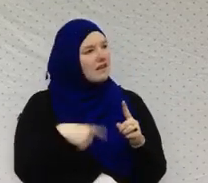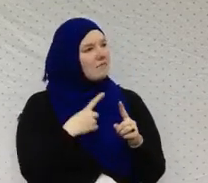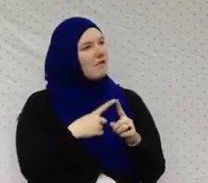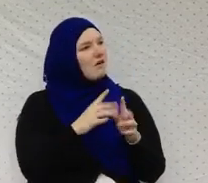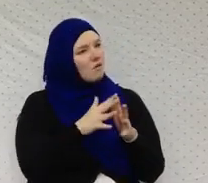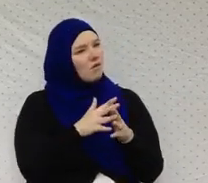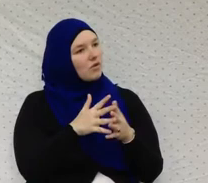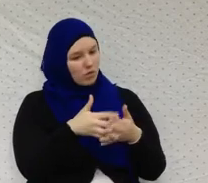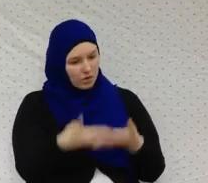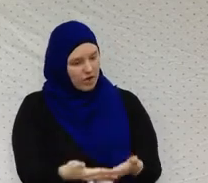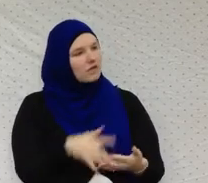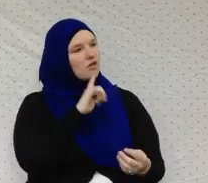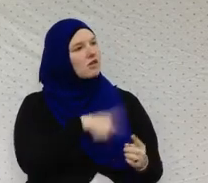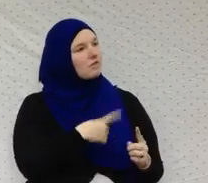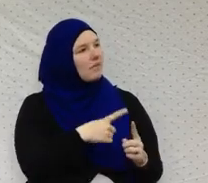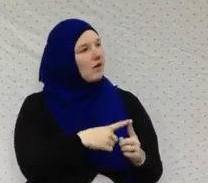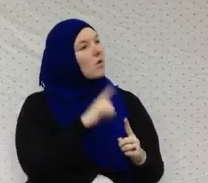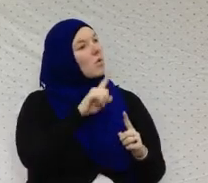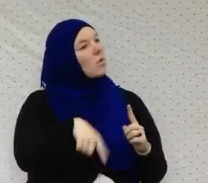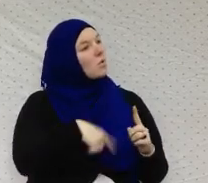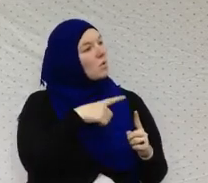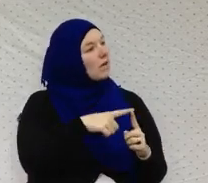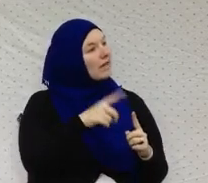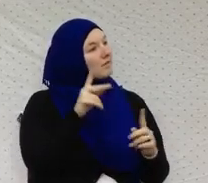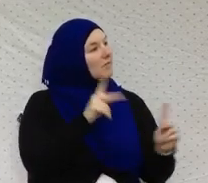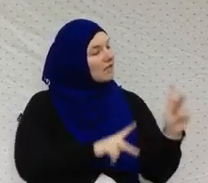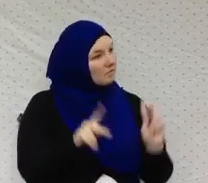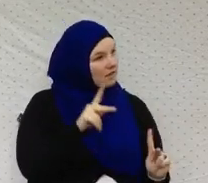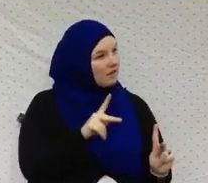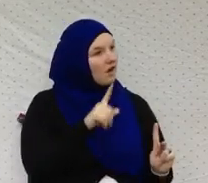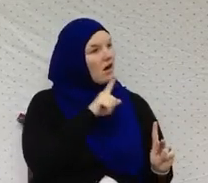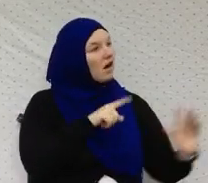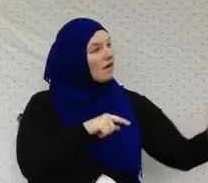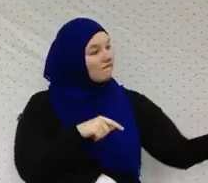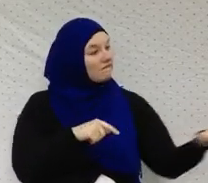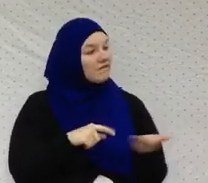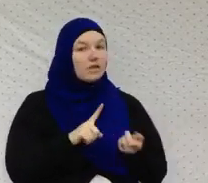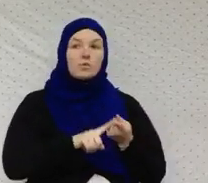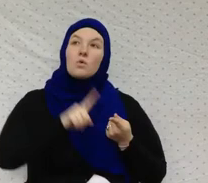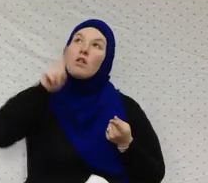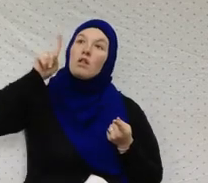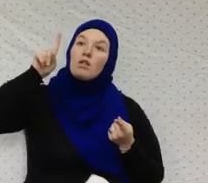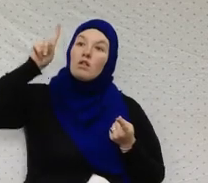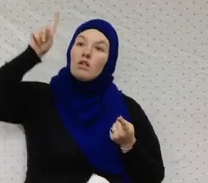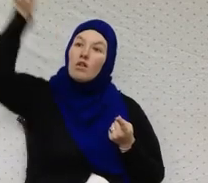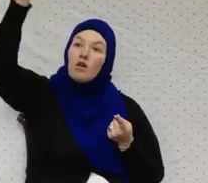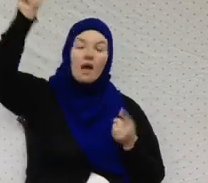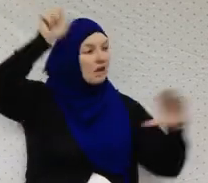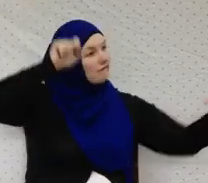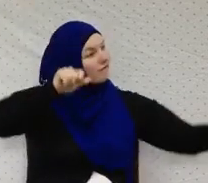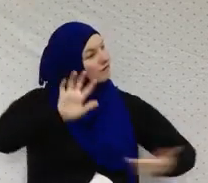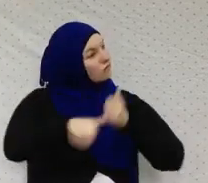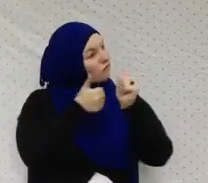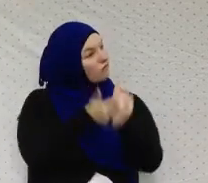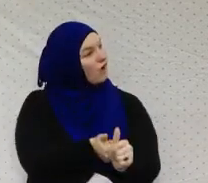munafiqeen. The munafiqeen, the Quran says, and when they are invited to Allah